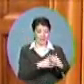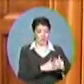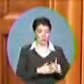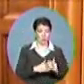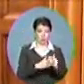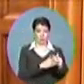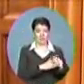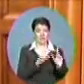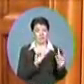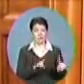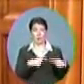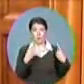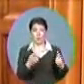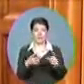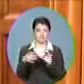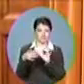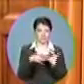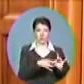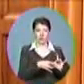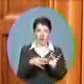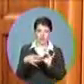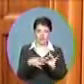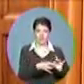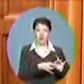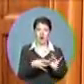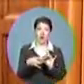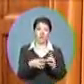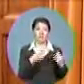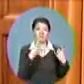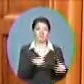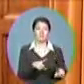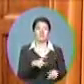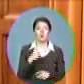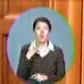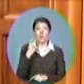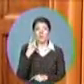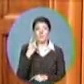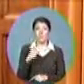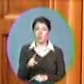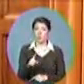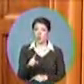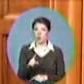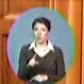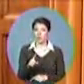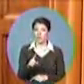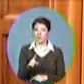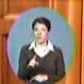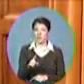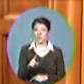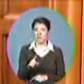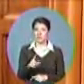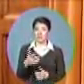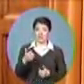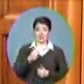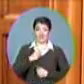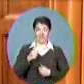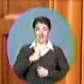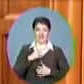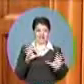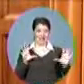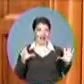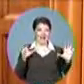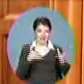trade controls. After the 9/11 terrorist attacks, however, the U.S. amended its international traffic in